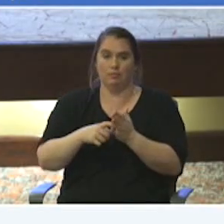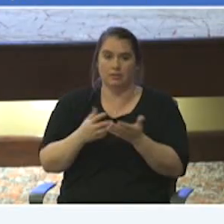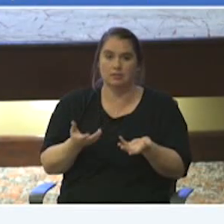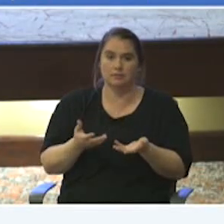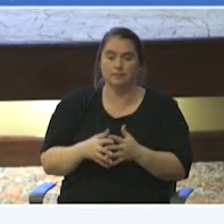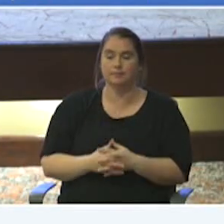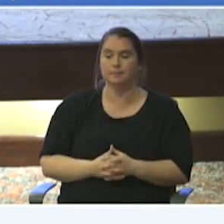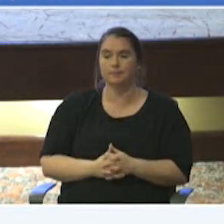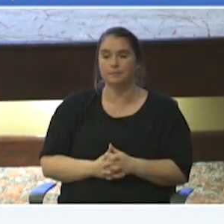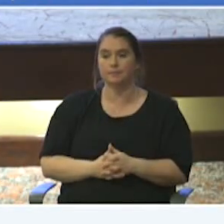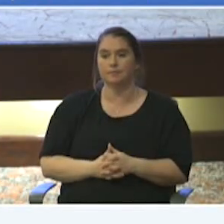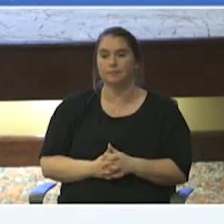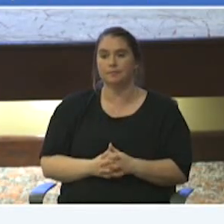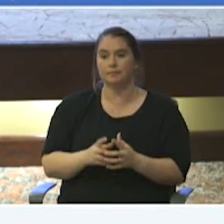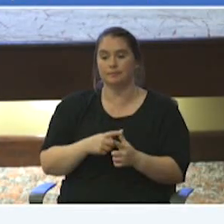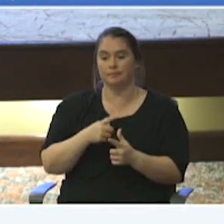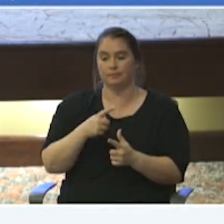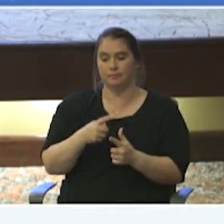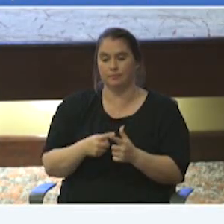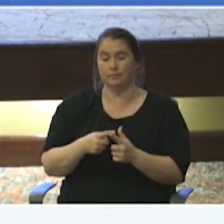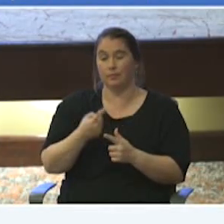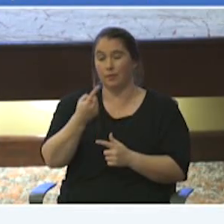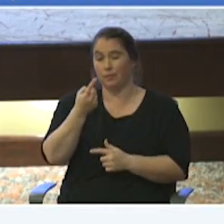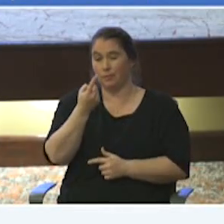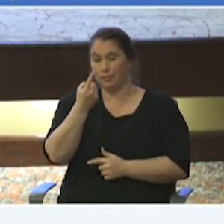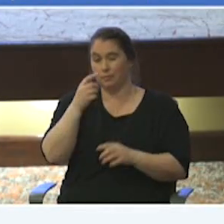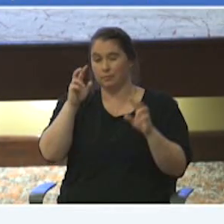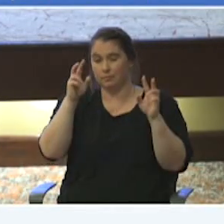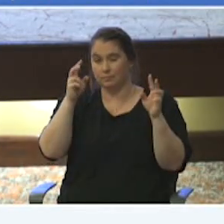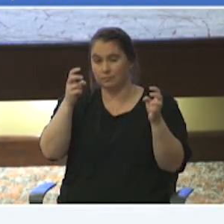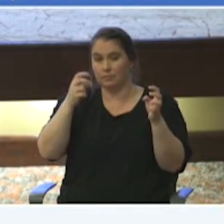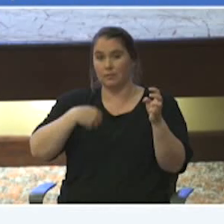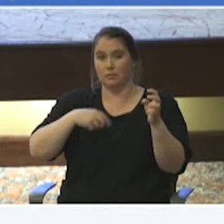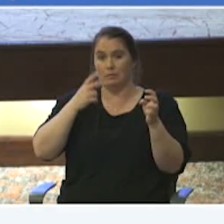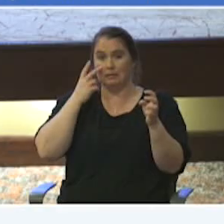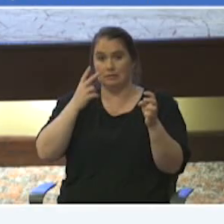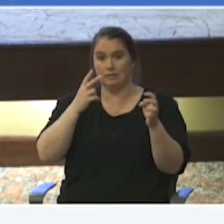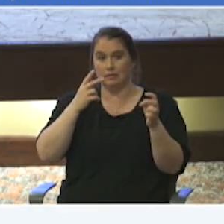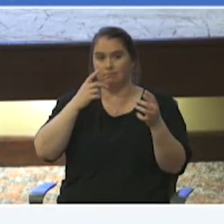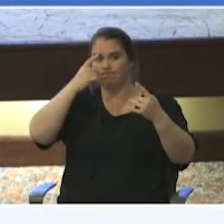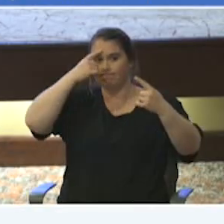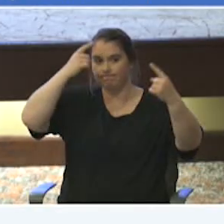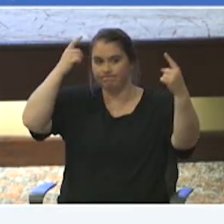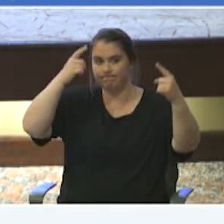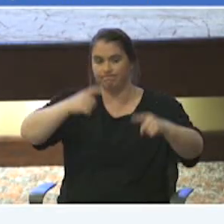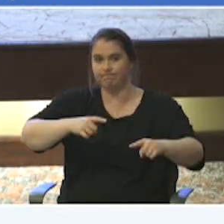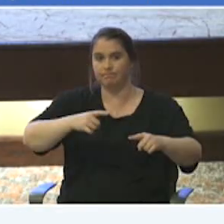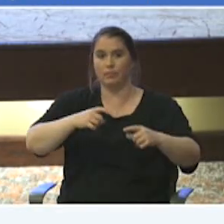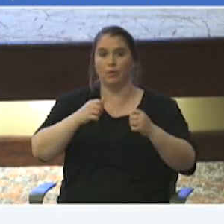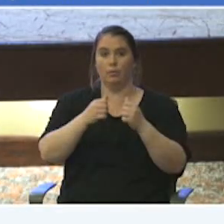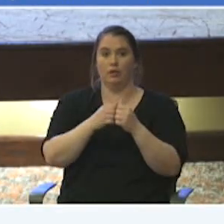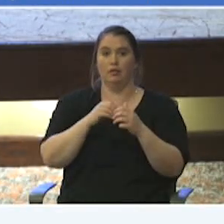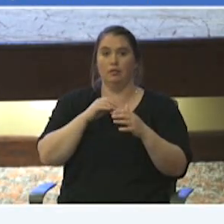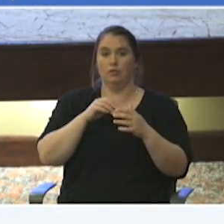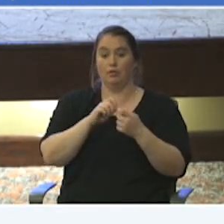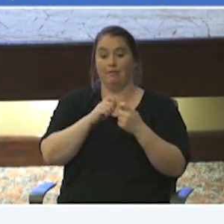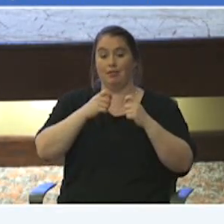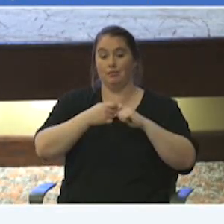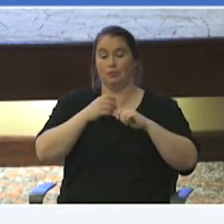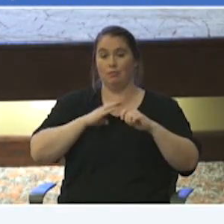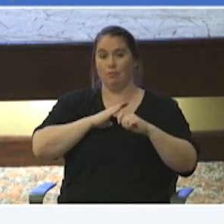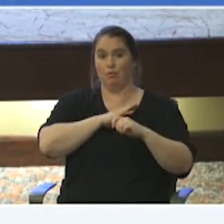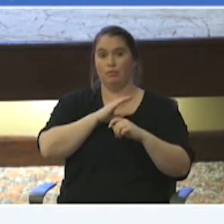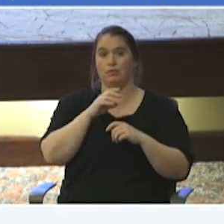And then the one topic that we didn't see quite eye to eye with the advisory board was EV